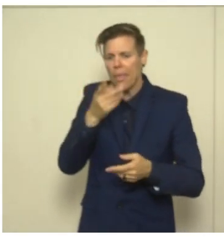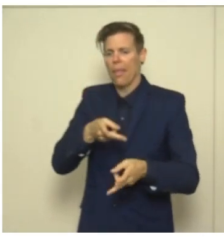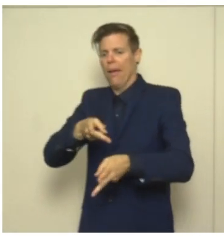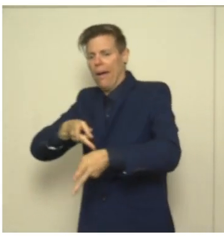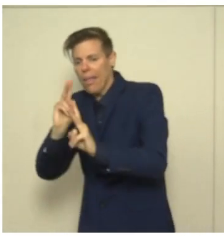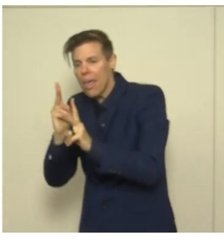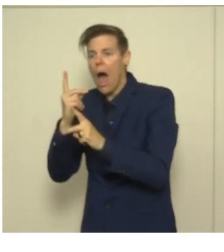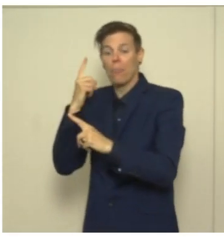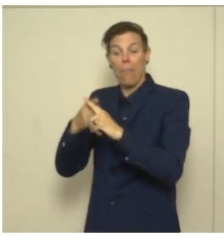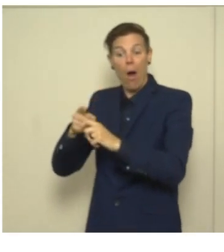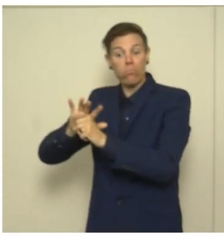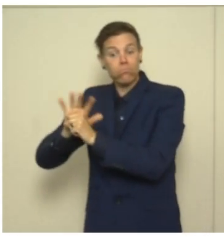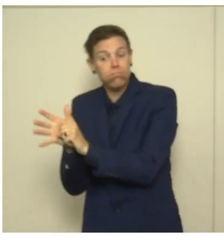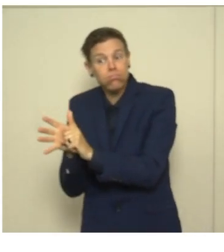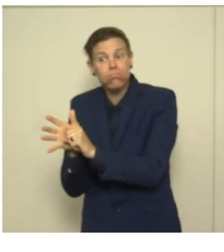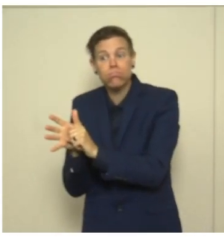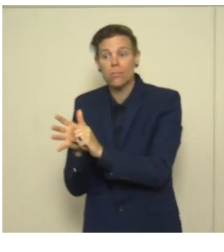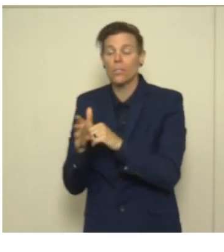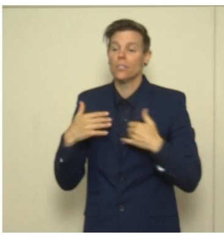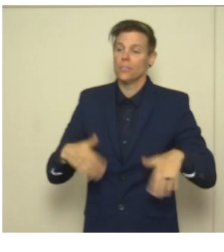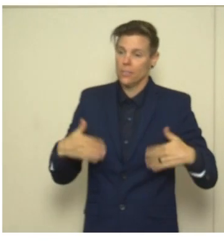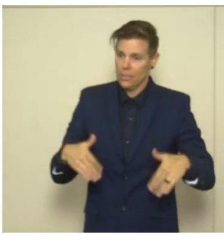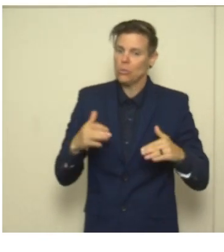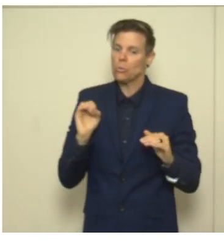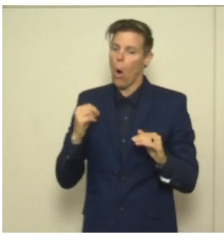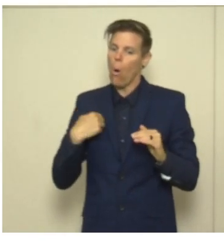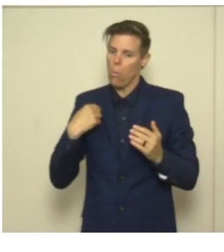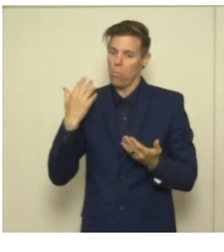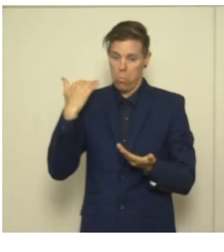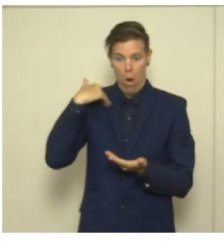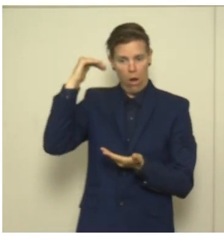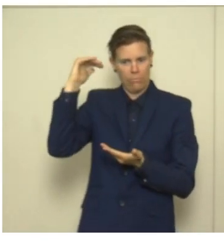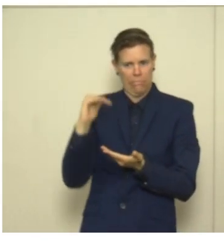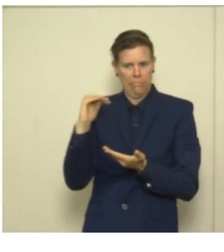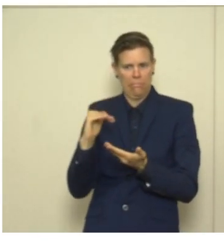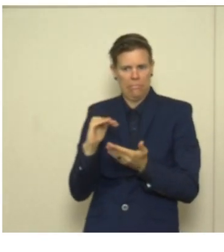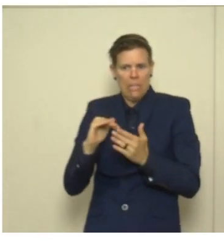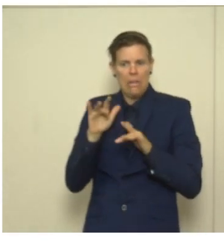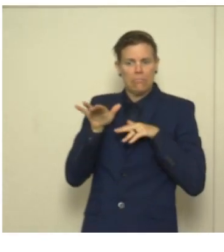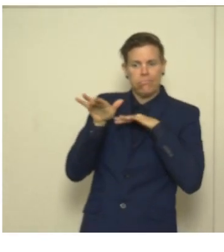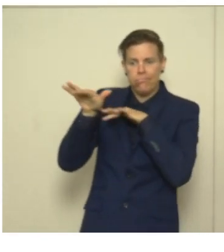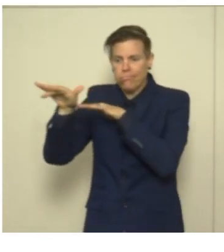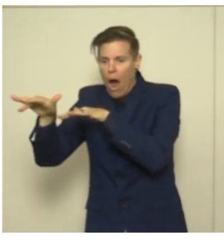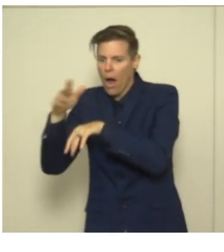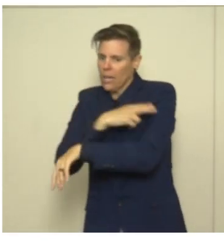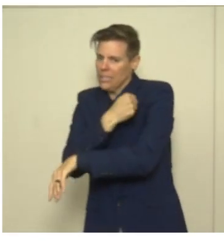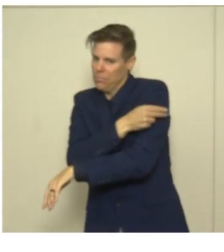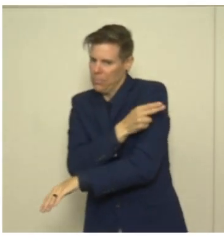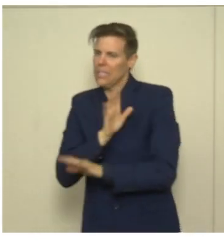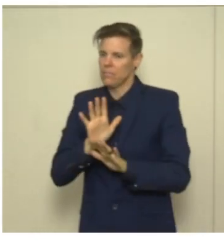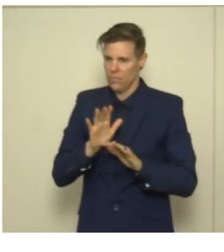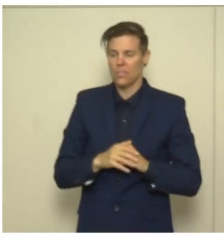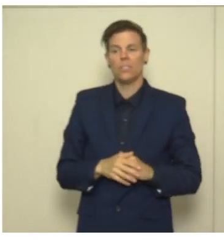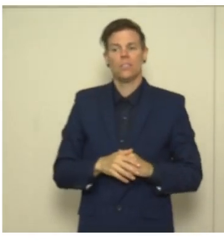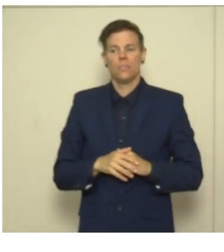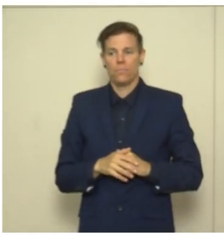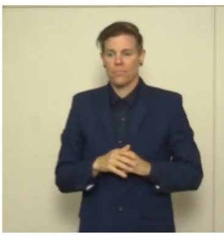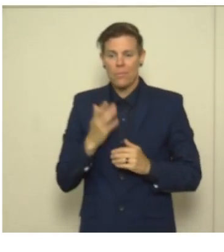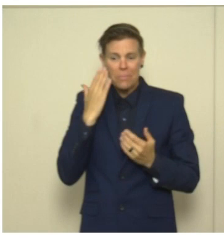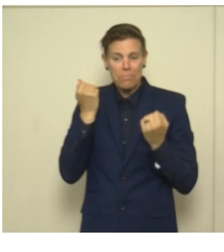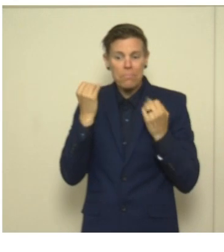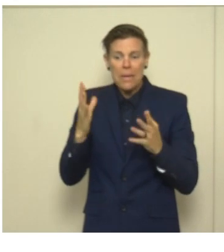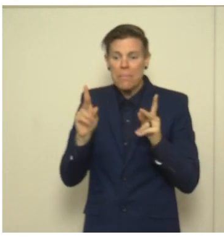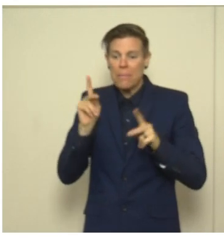criteria, both for the number of hospital beds and critical care beds that we need. So we